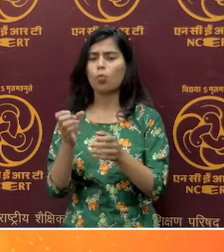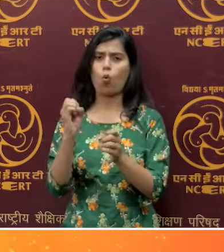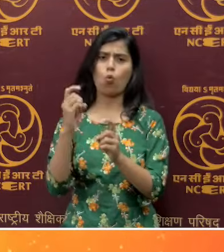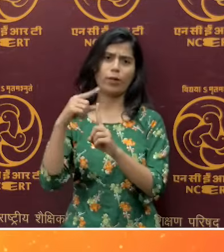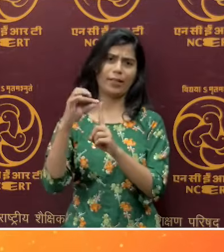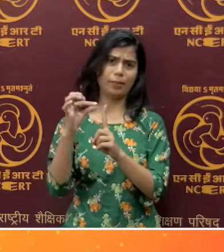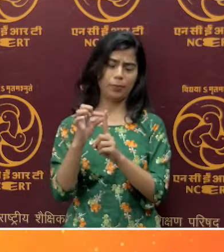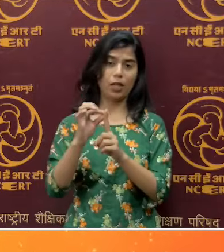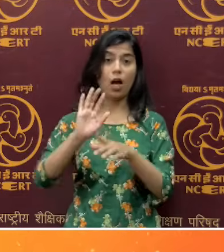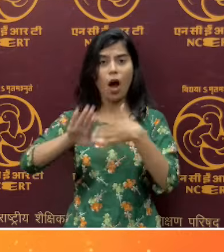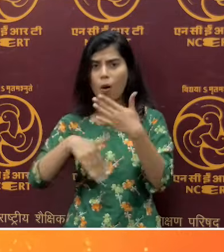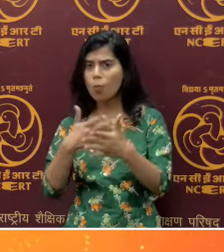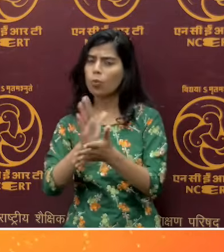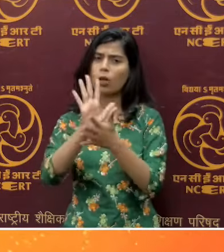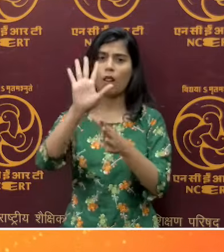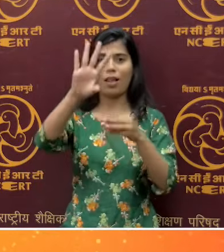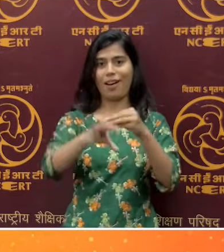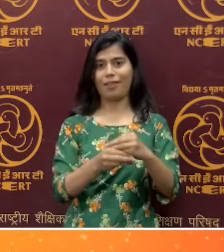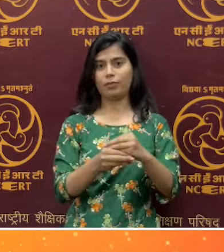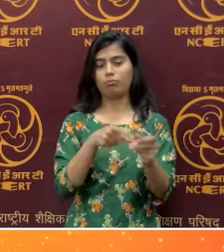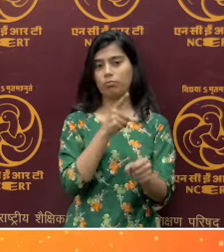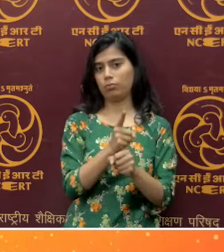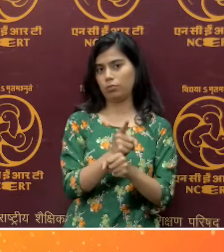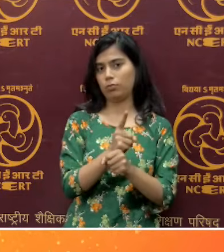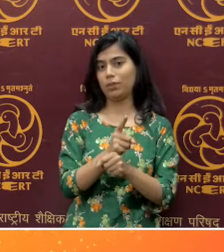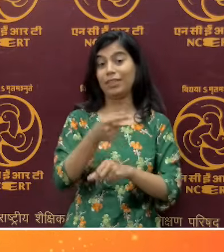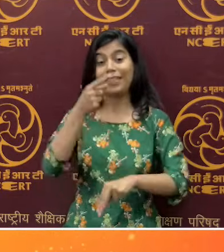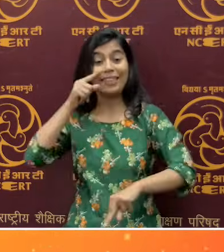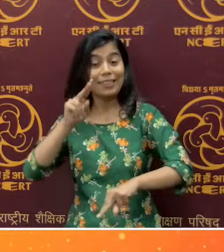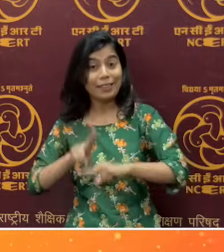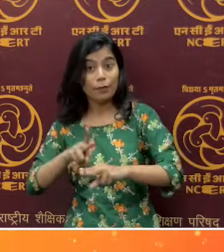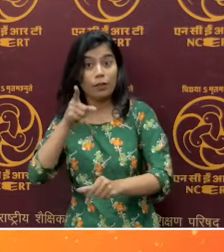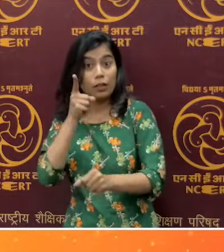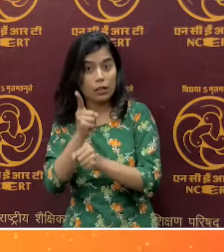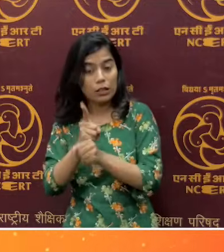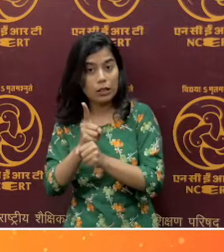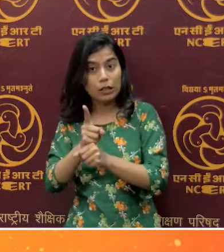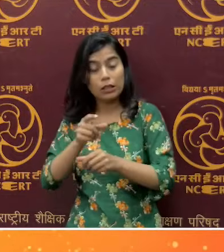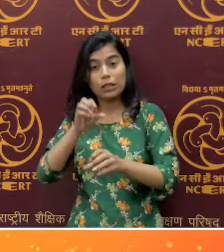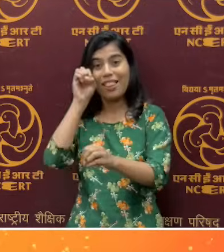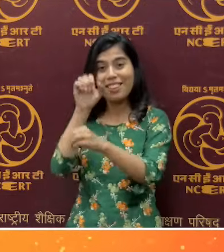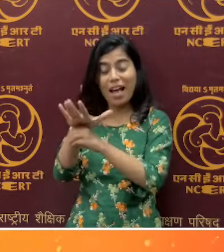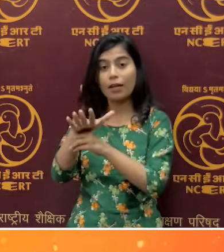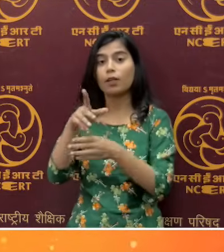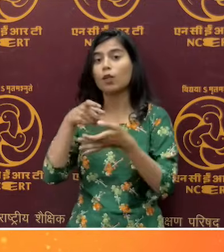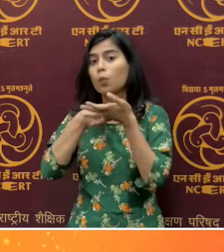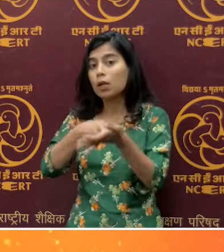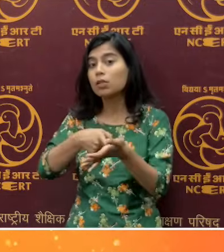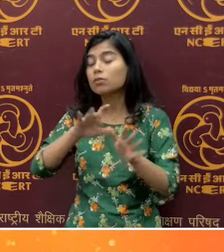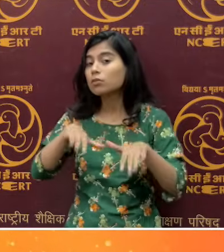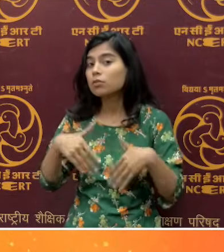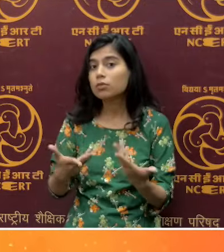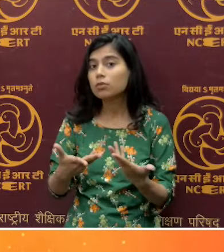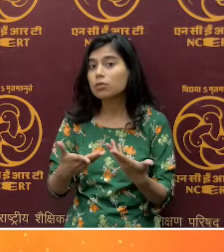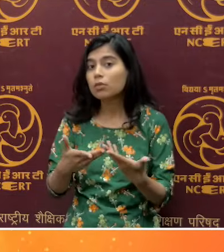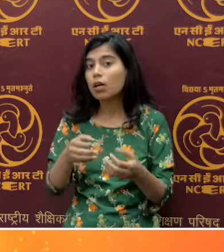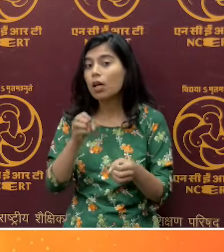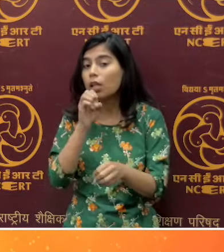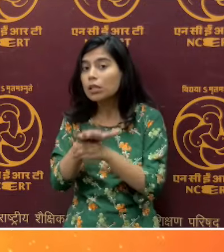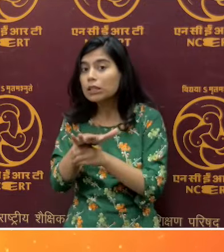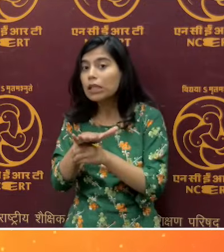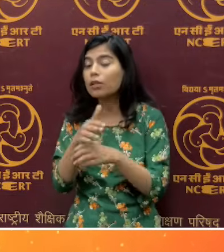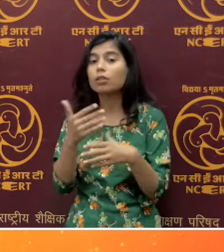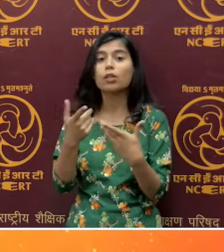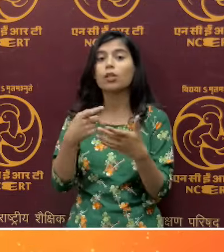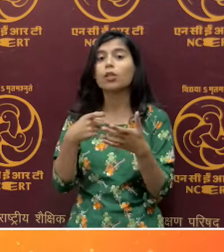teacher will be added. And the second step is a teacher sends a request to me. So I will request Devesh to demonstrate as a teacher and send a request